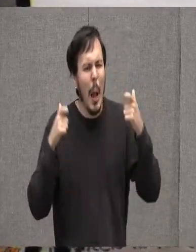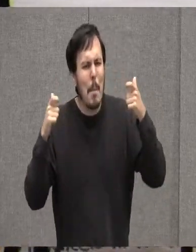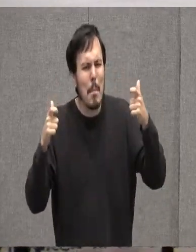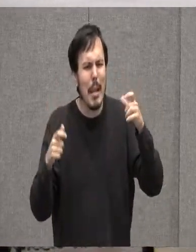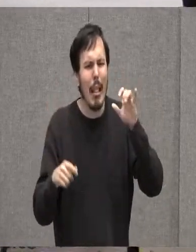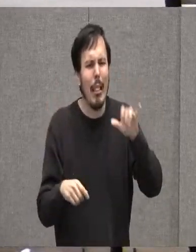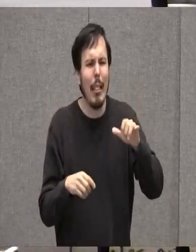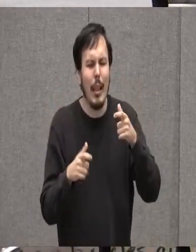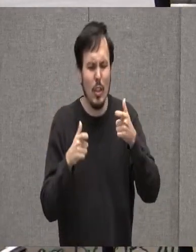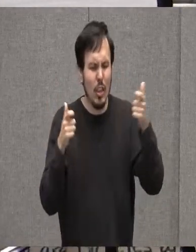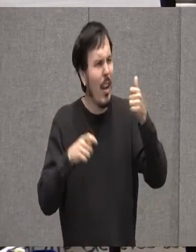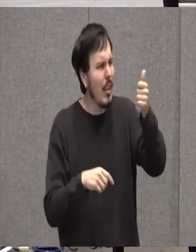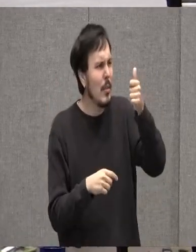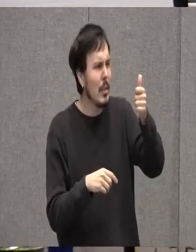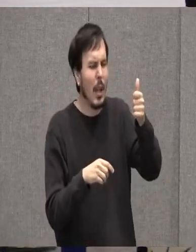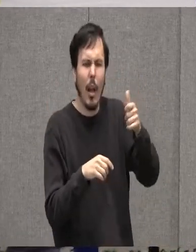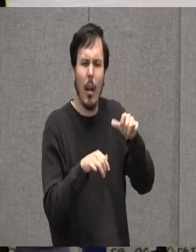down the beanstalk.